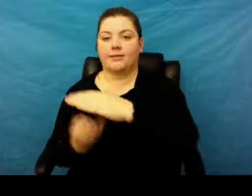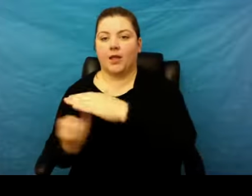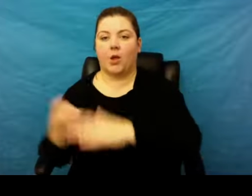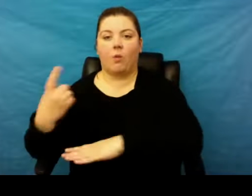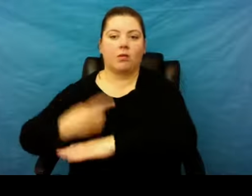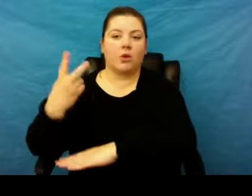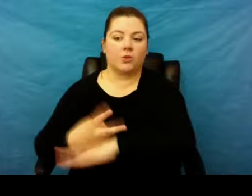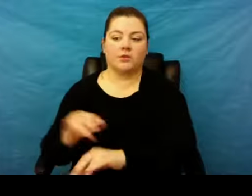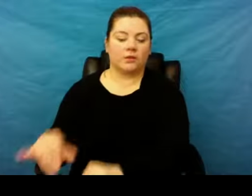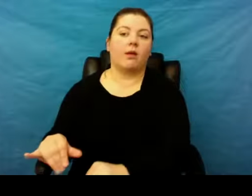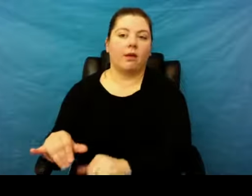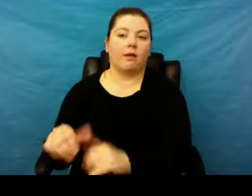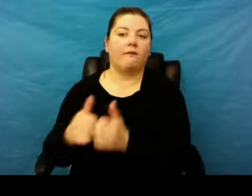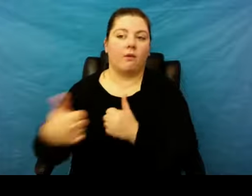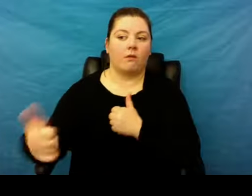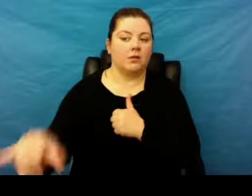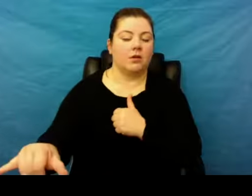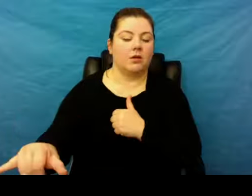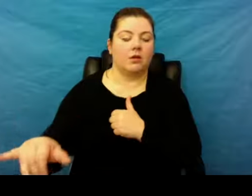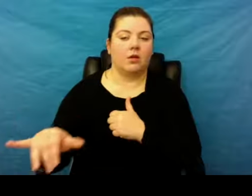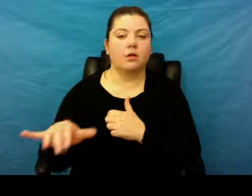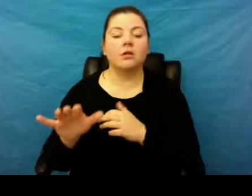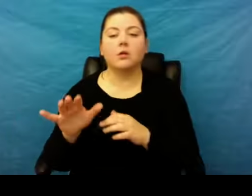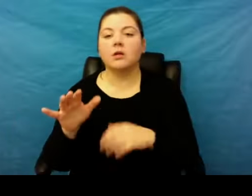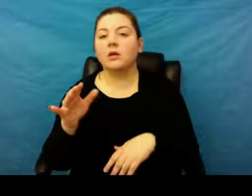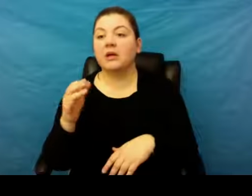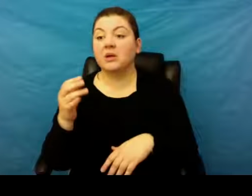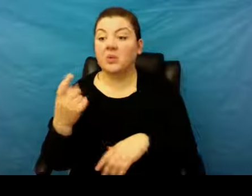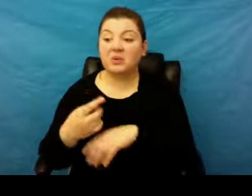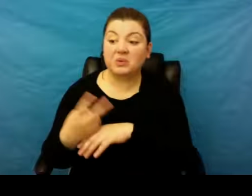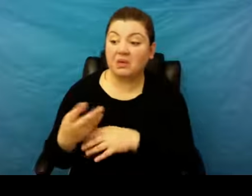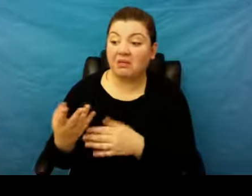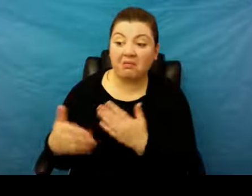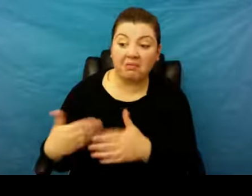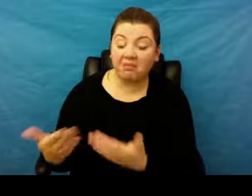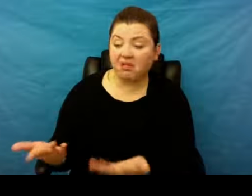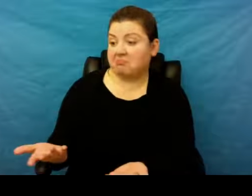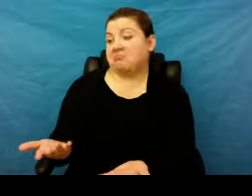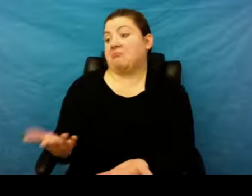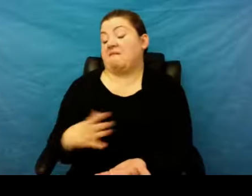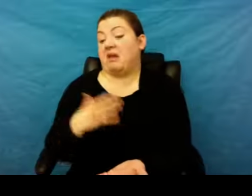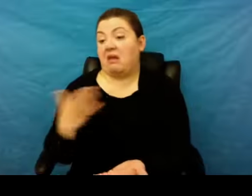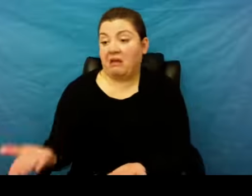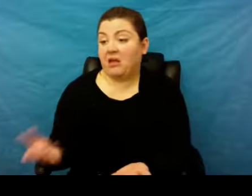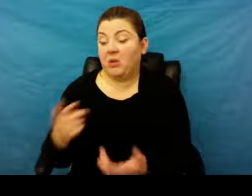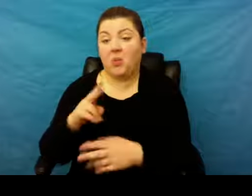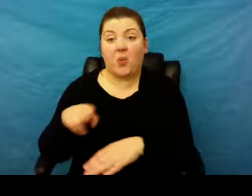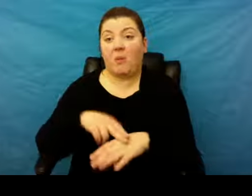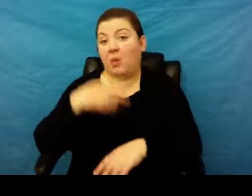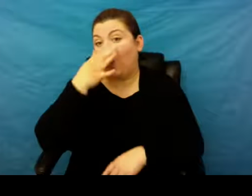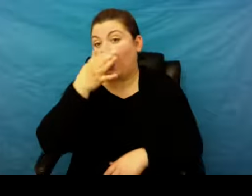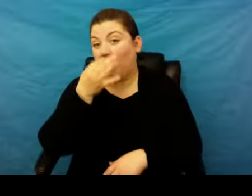you're feeling much better, and this is like the 1,000 other colds that you've had in the past year because you have kids, you don't